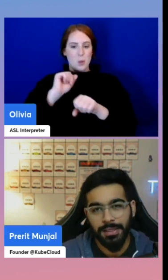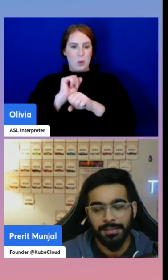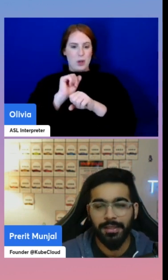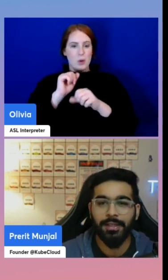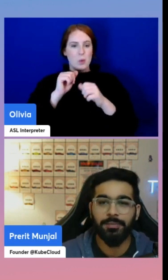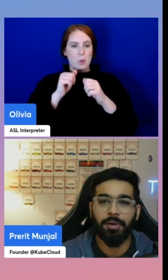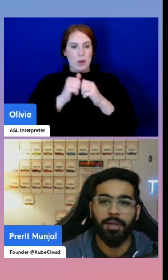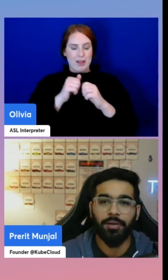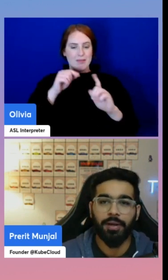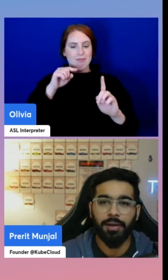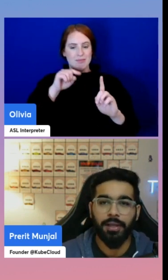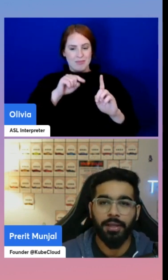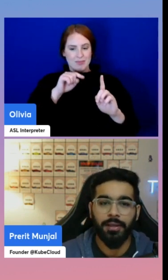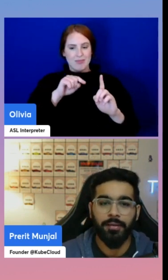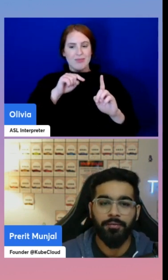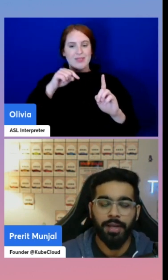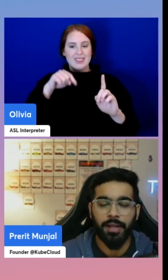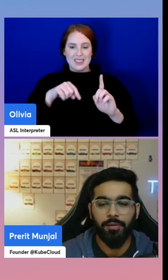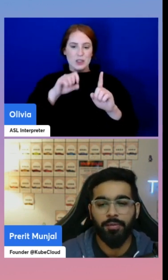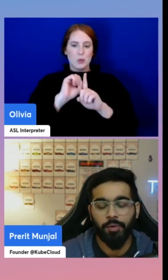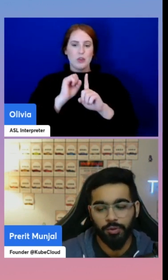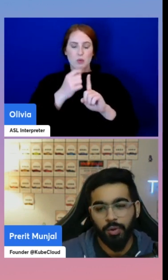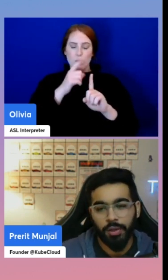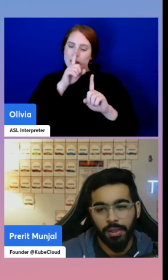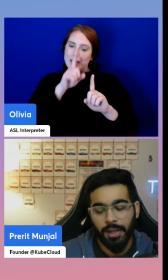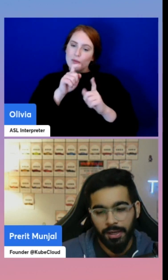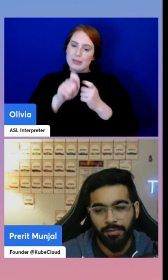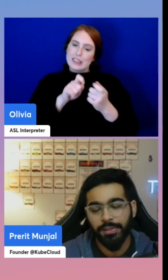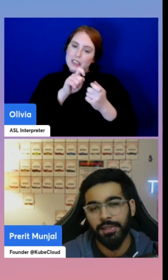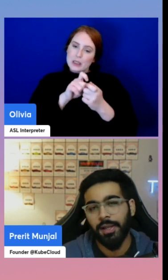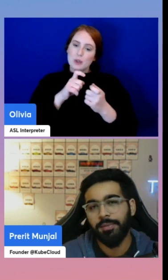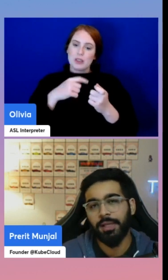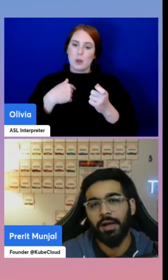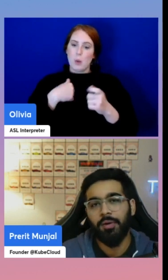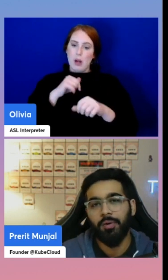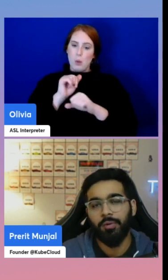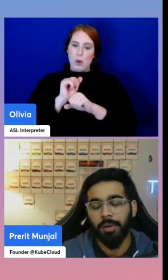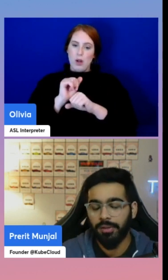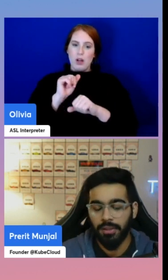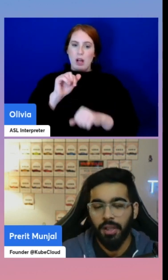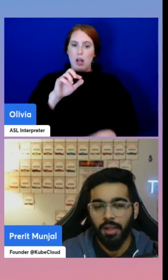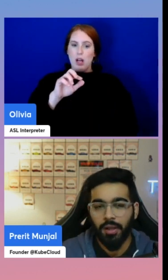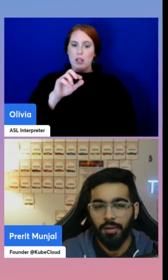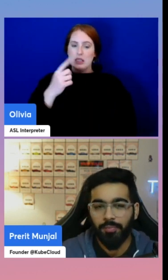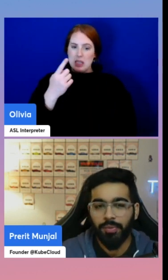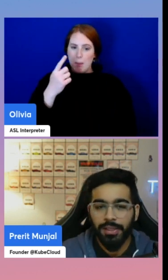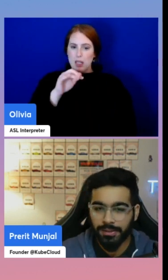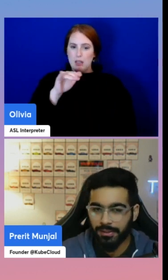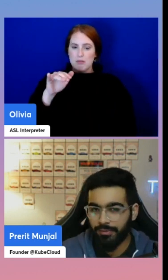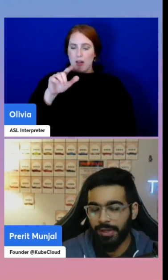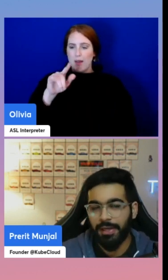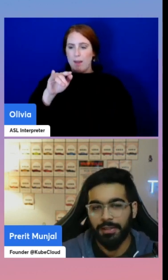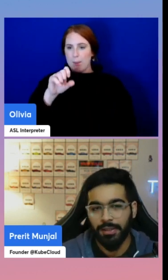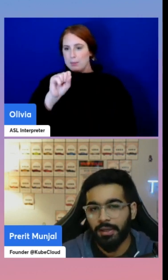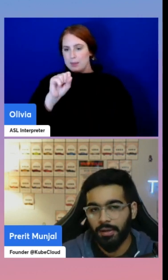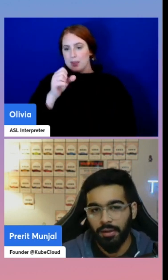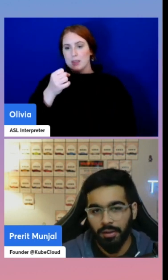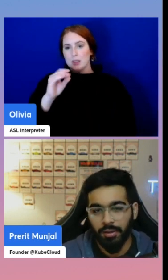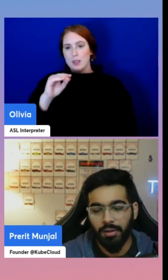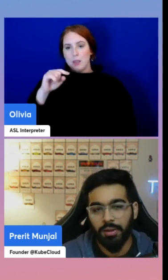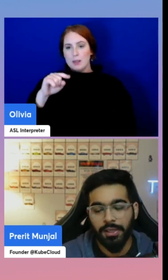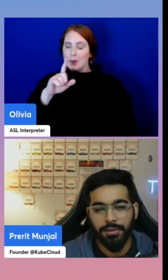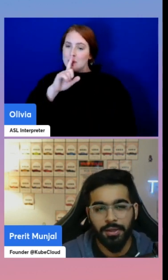So this case study is particularly when I was working at Viz Labs. How, because this is a very